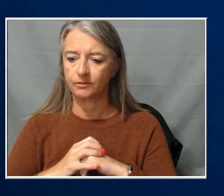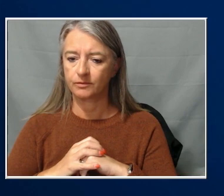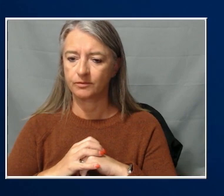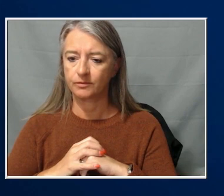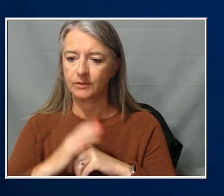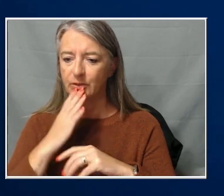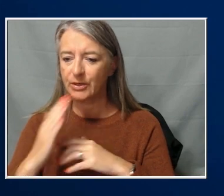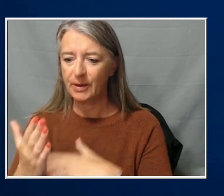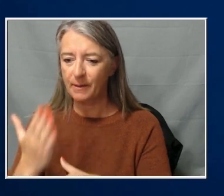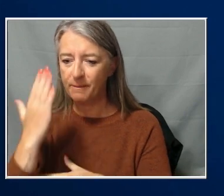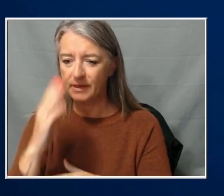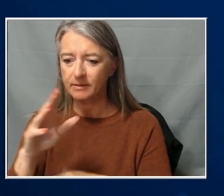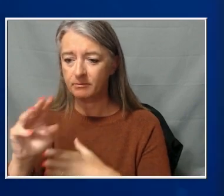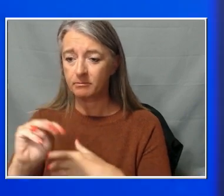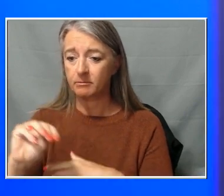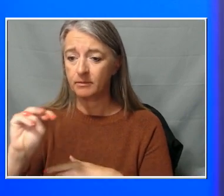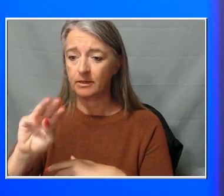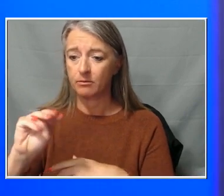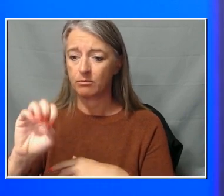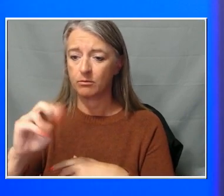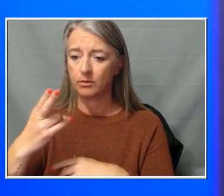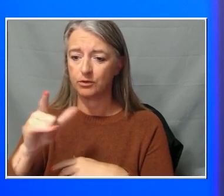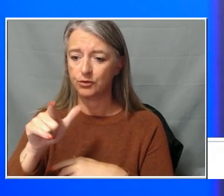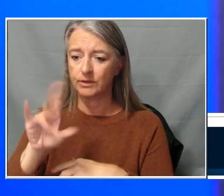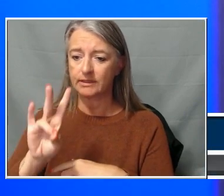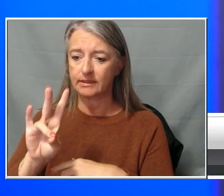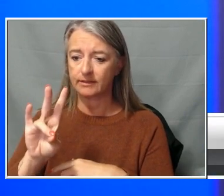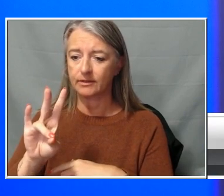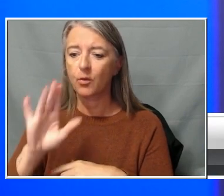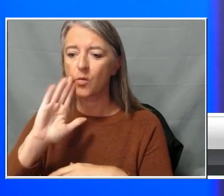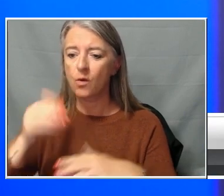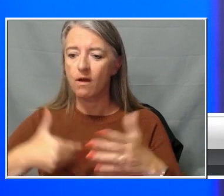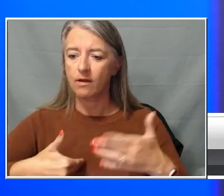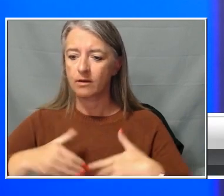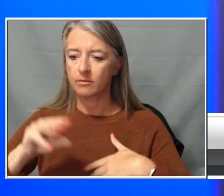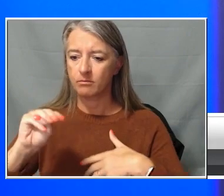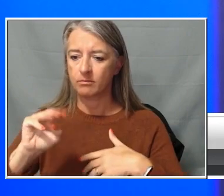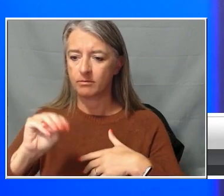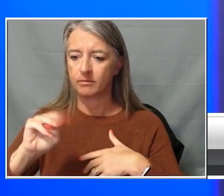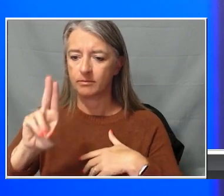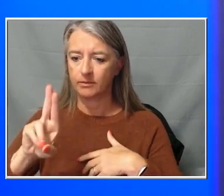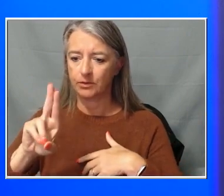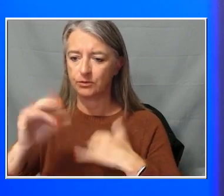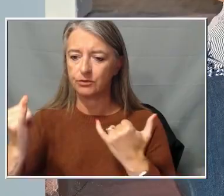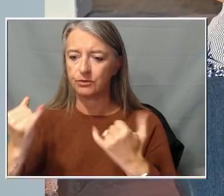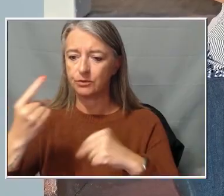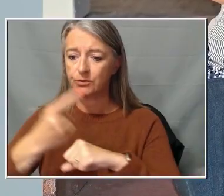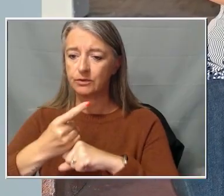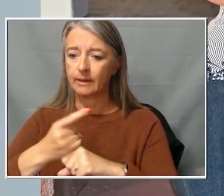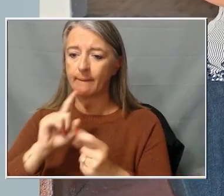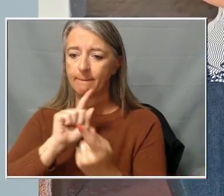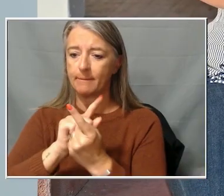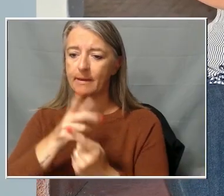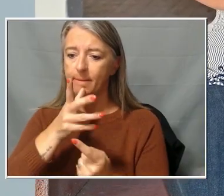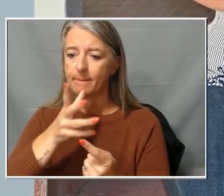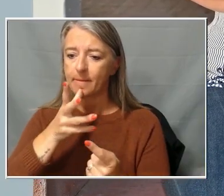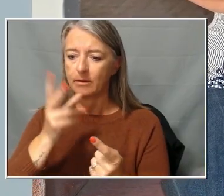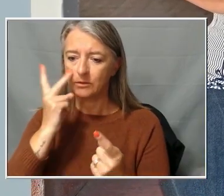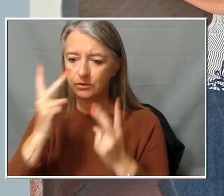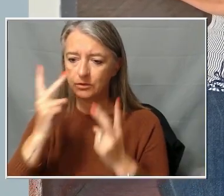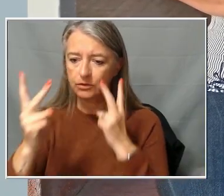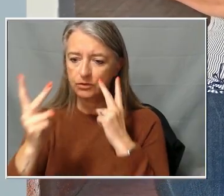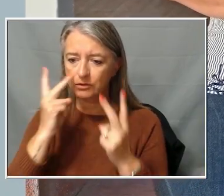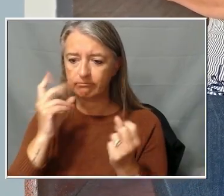Good morning. It is Monday, March 27th. I'm Jessica Lovell, and welcome to the Morning Medical Update. Today, meet a mom who saw doctor